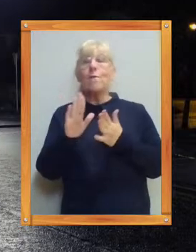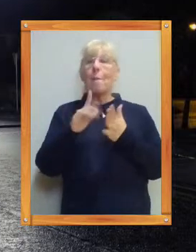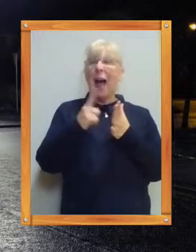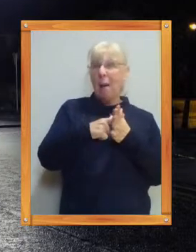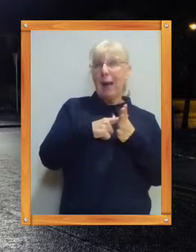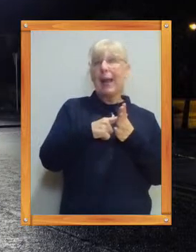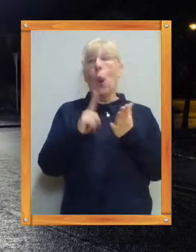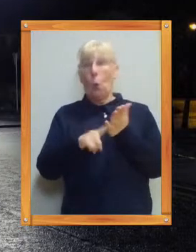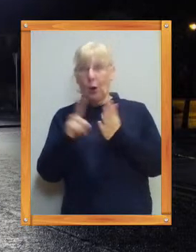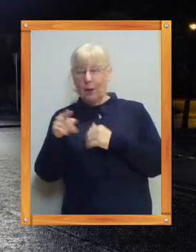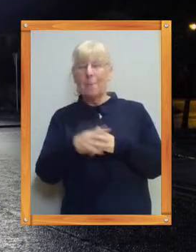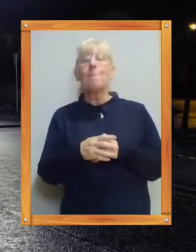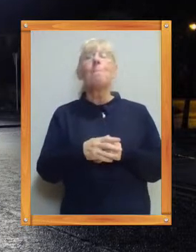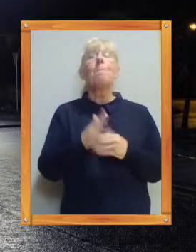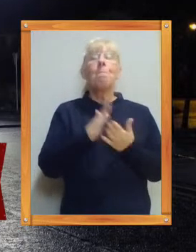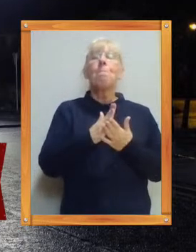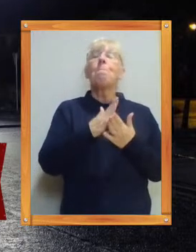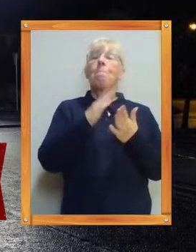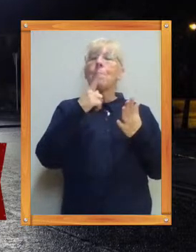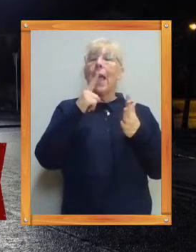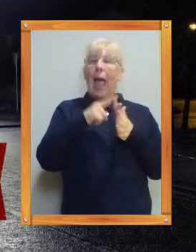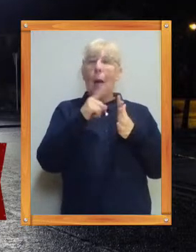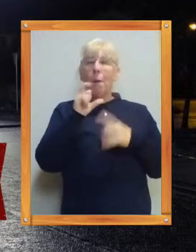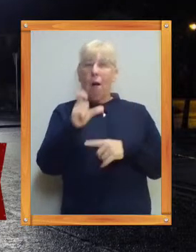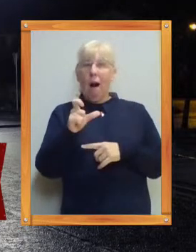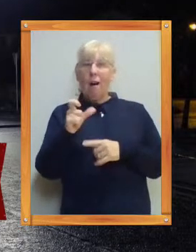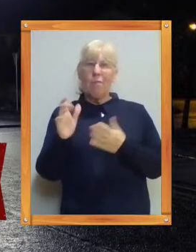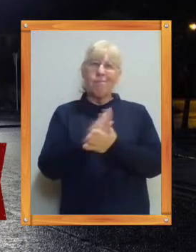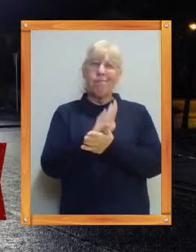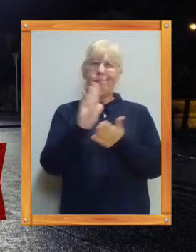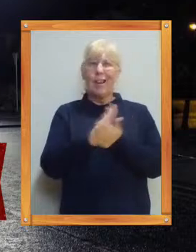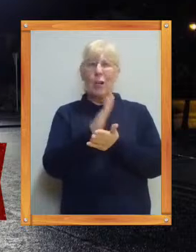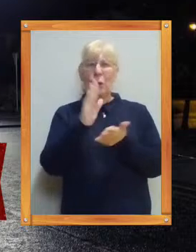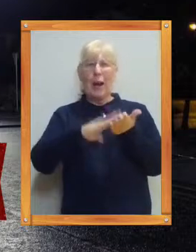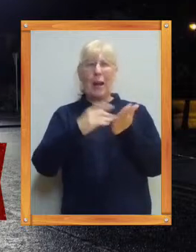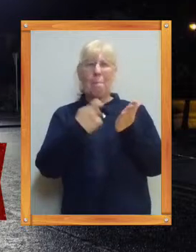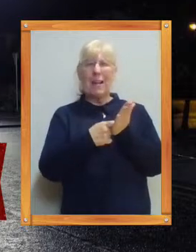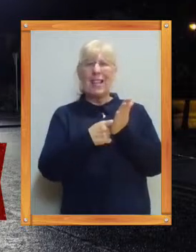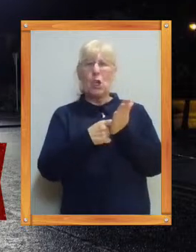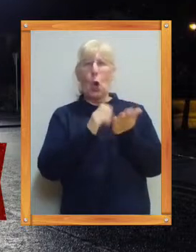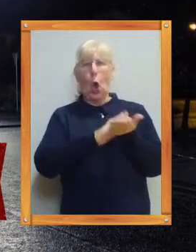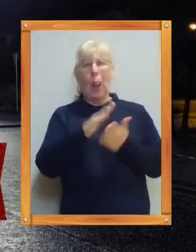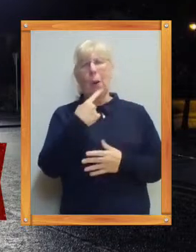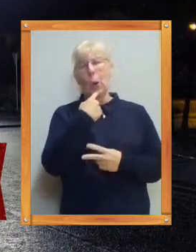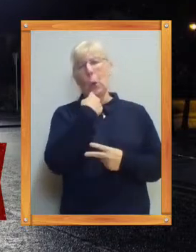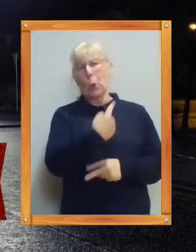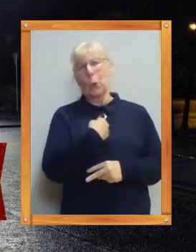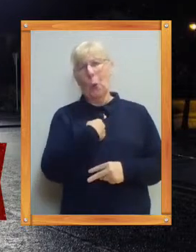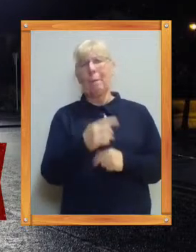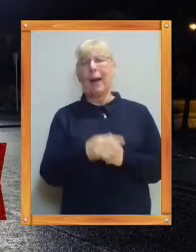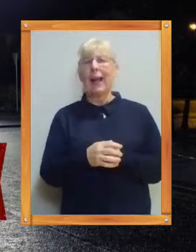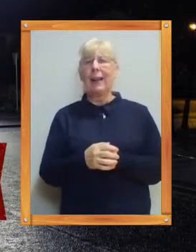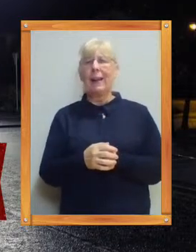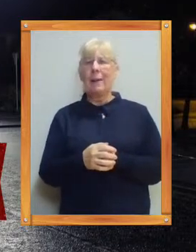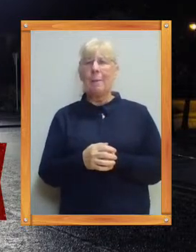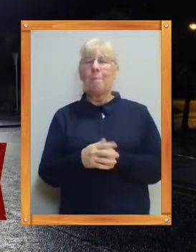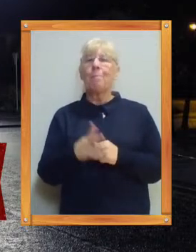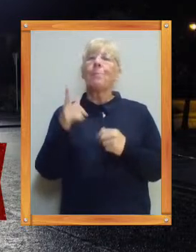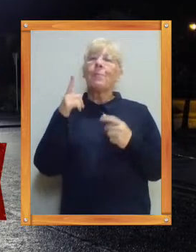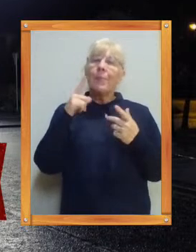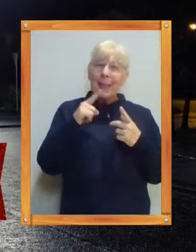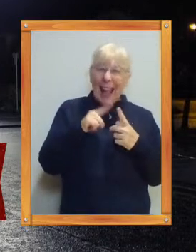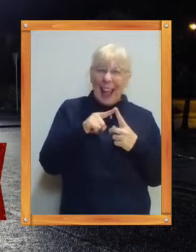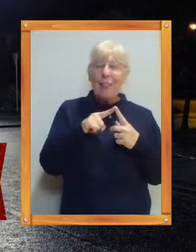Lacey Letters as well, and Emma Carter really enjoyed Mr. Hullabaloo earlier, she tells me. Hi to Ethan and Sophia as well.